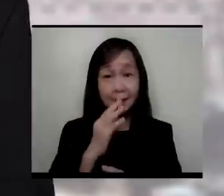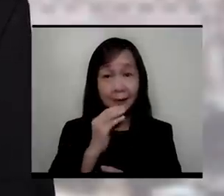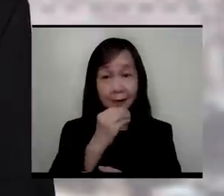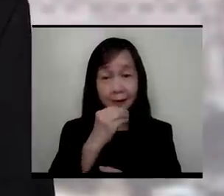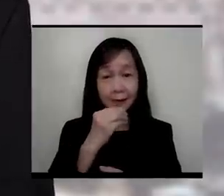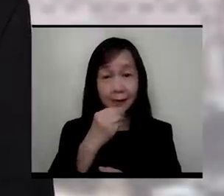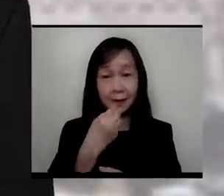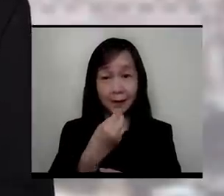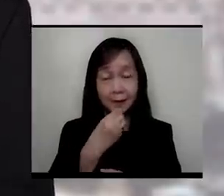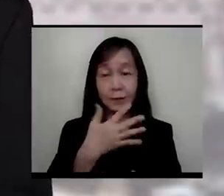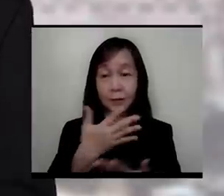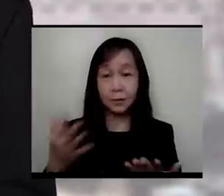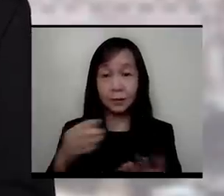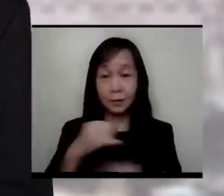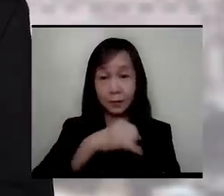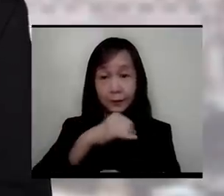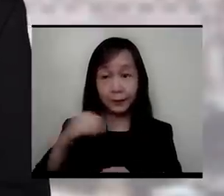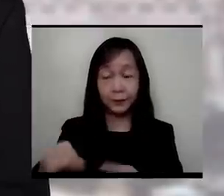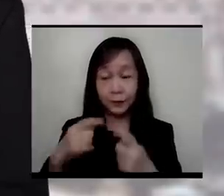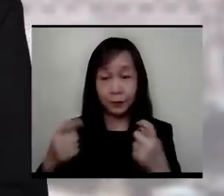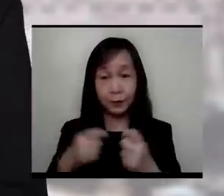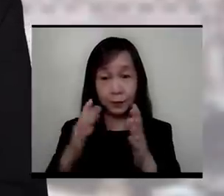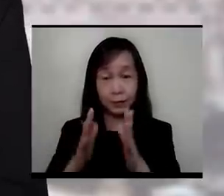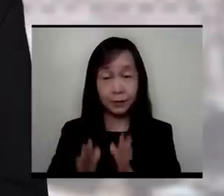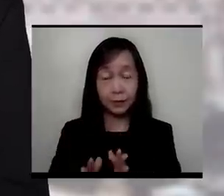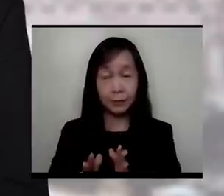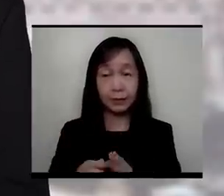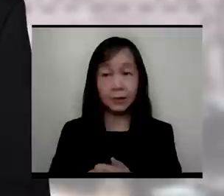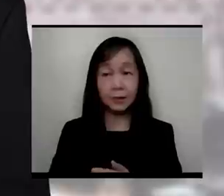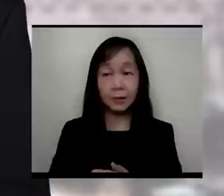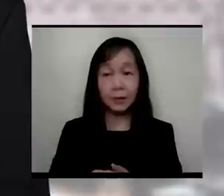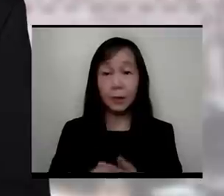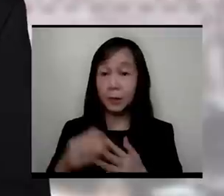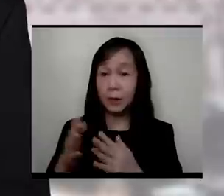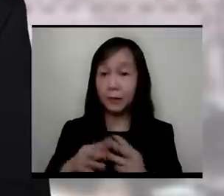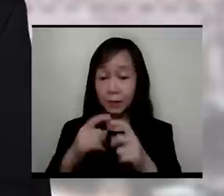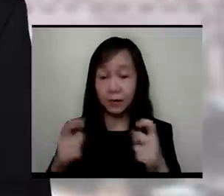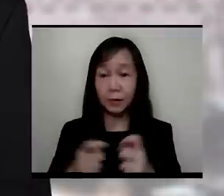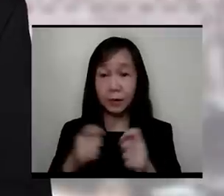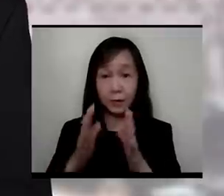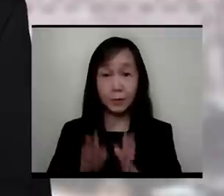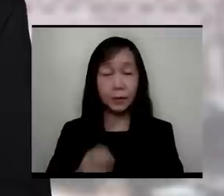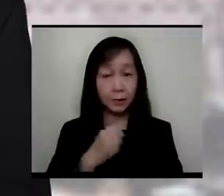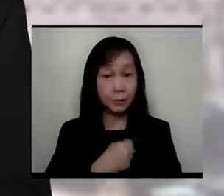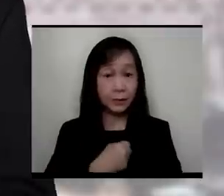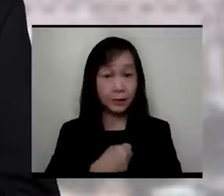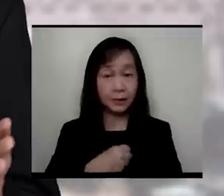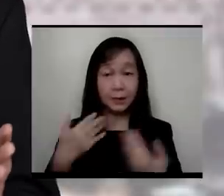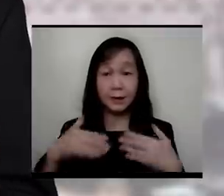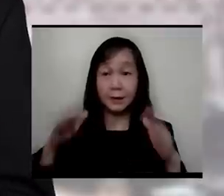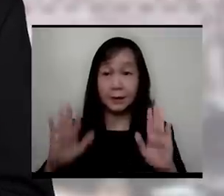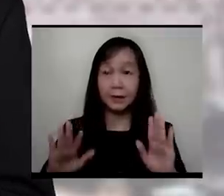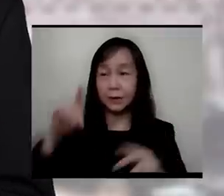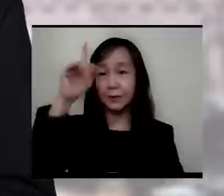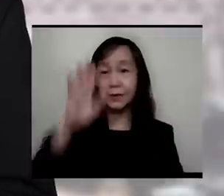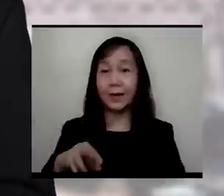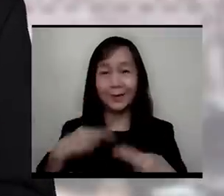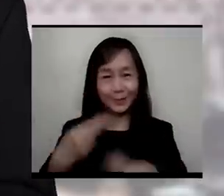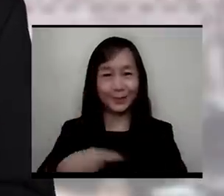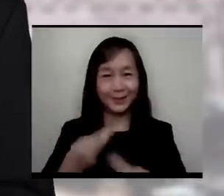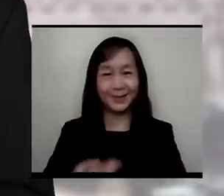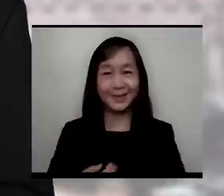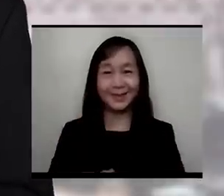outcasts and the sinners of His time. And whenever a sinner repented, the angels of God